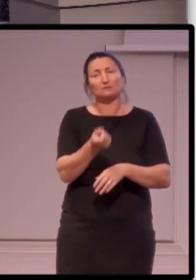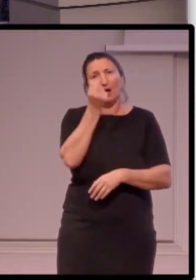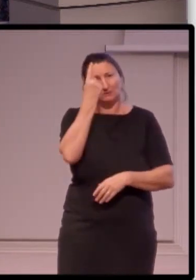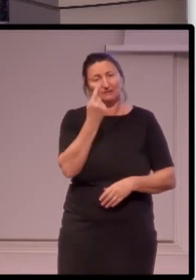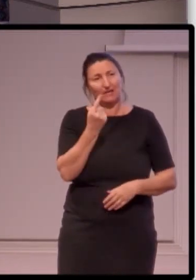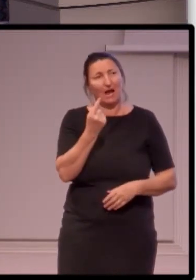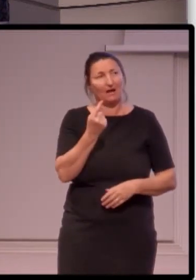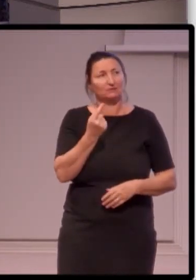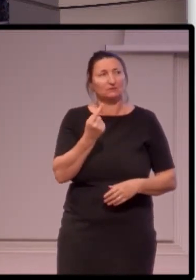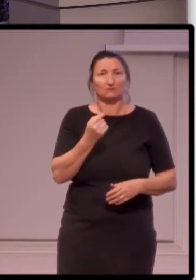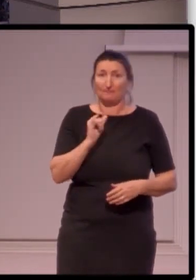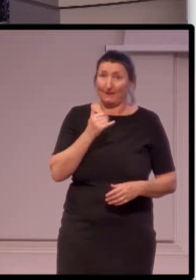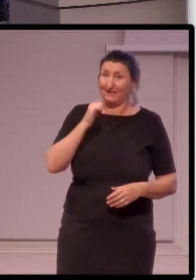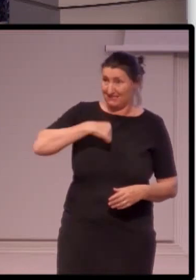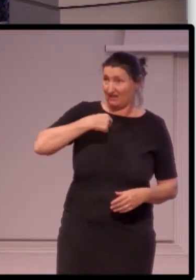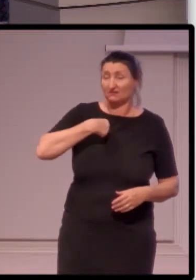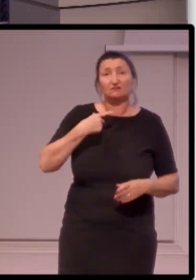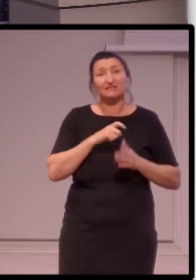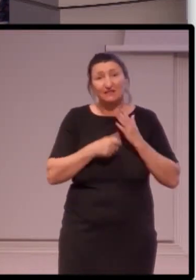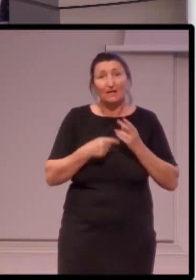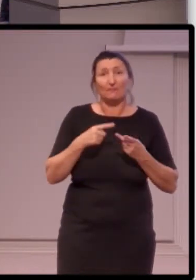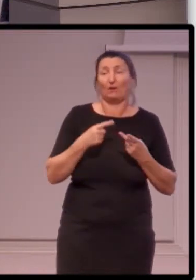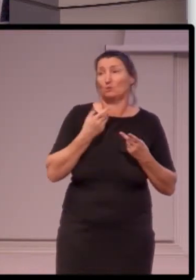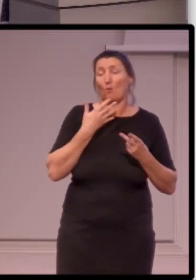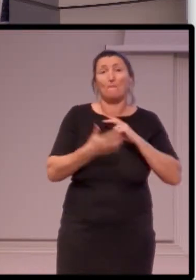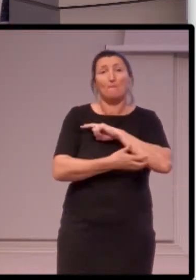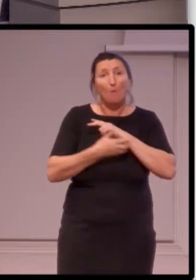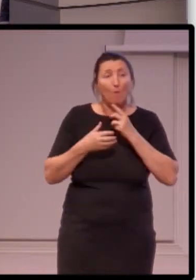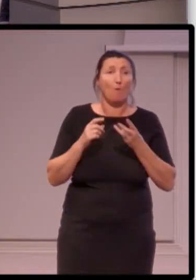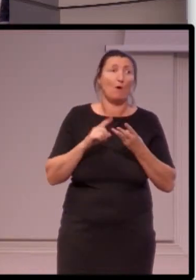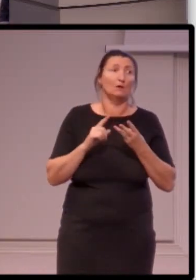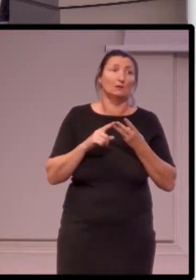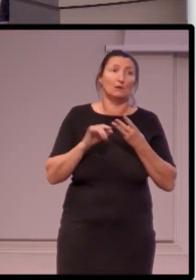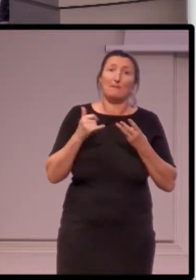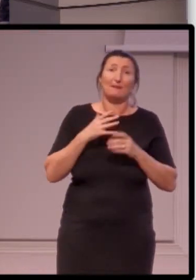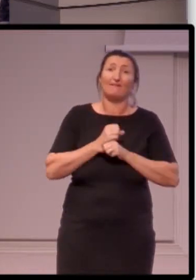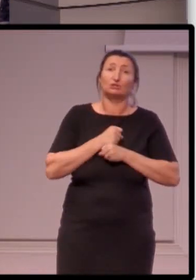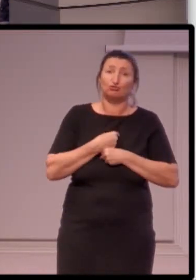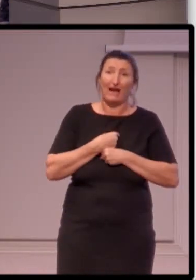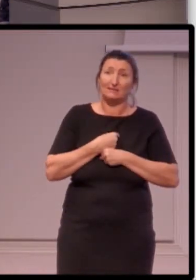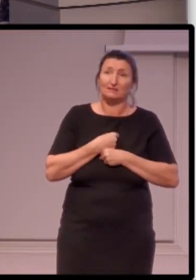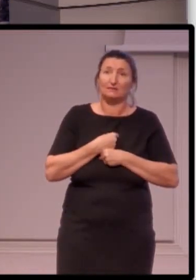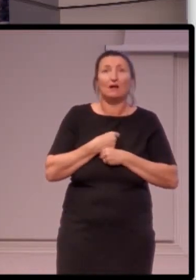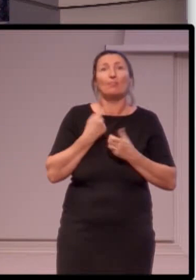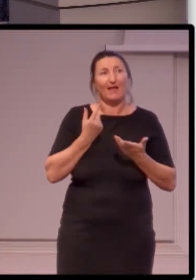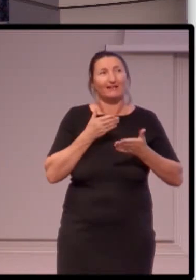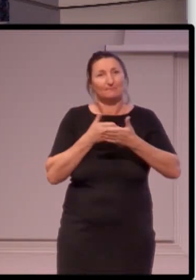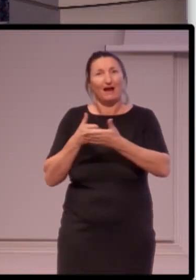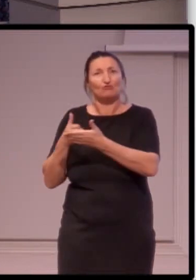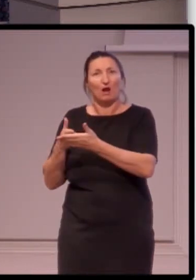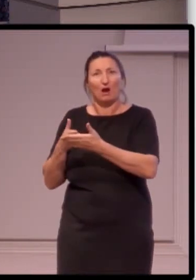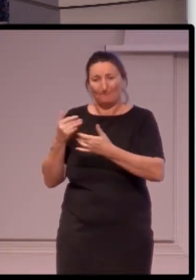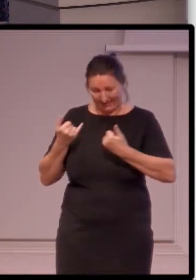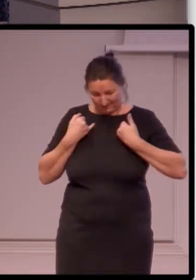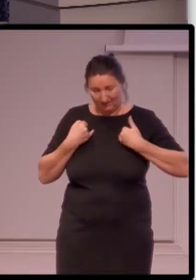that it could be because they've got disabilities, it could be because they've got no money, it could be because of stress, that actually they're some of the things that are leading to worsening